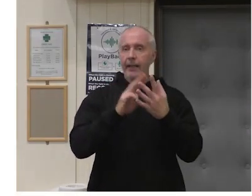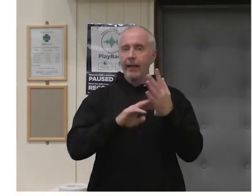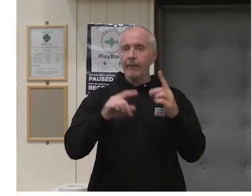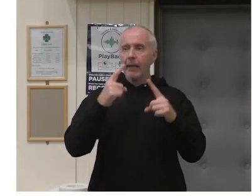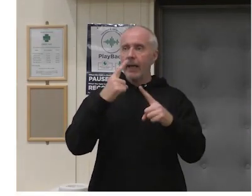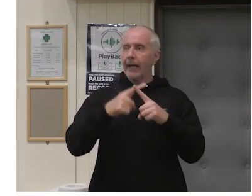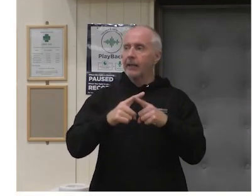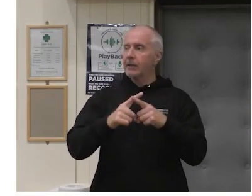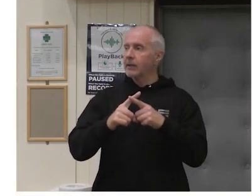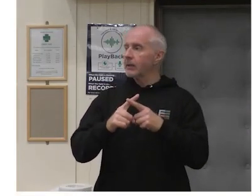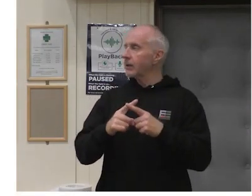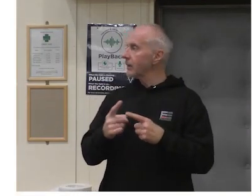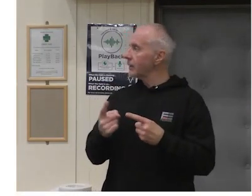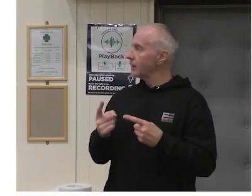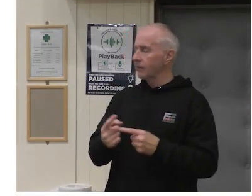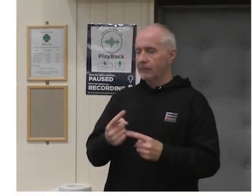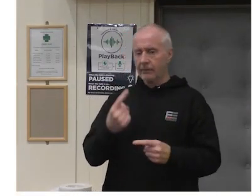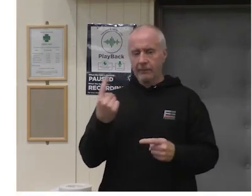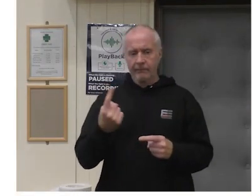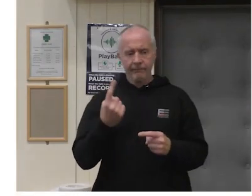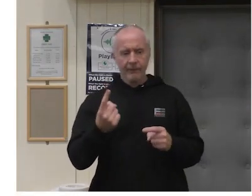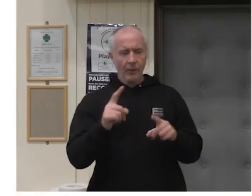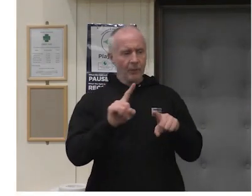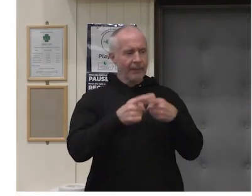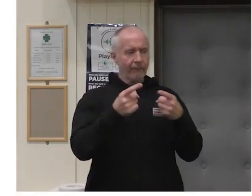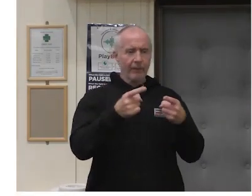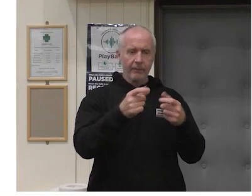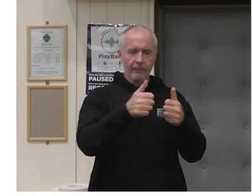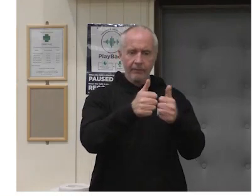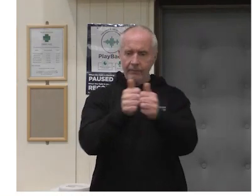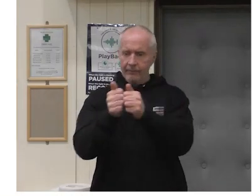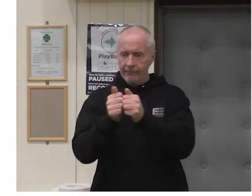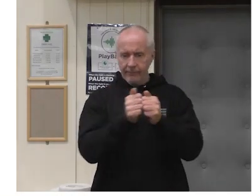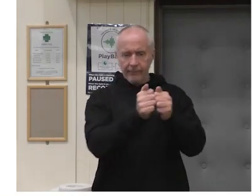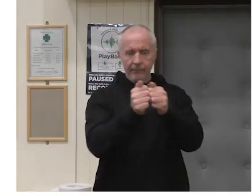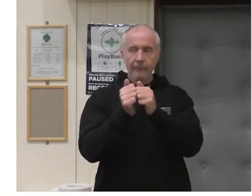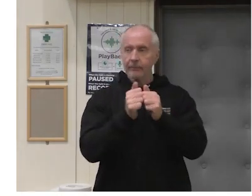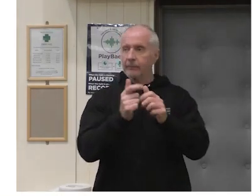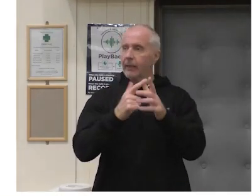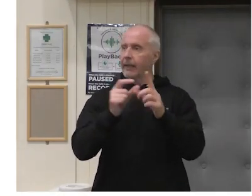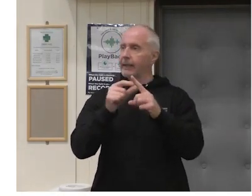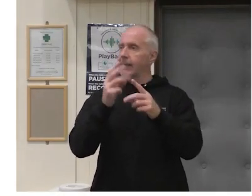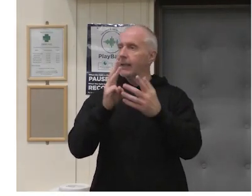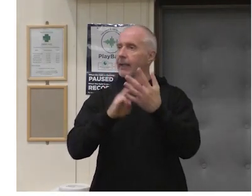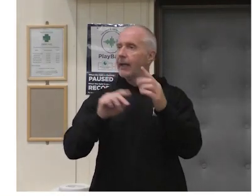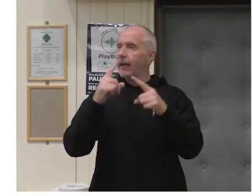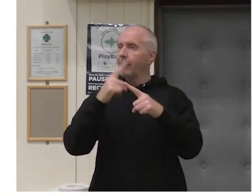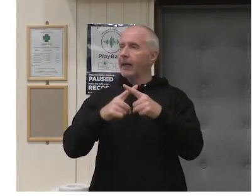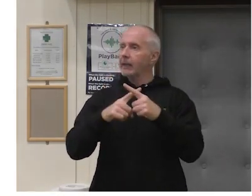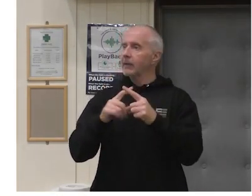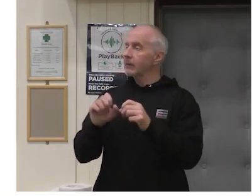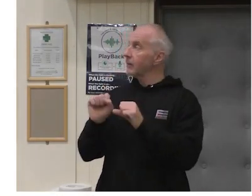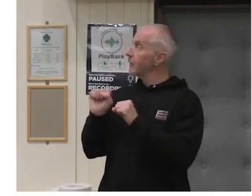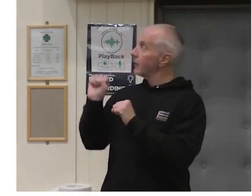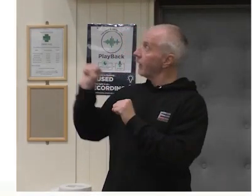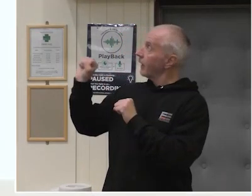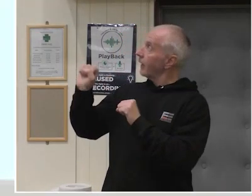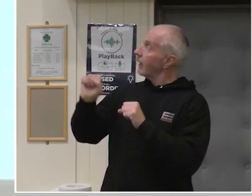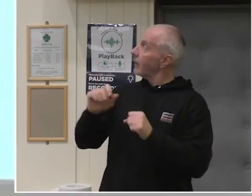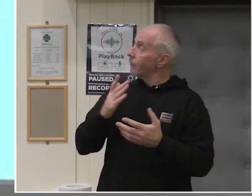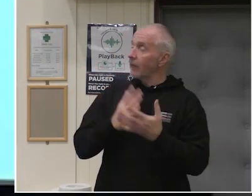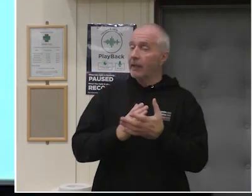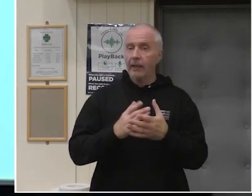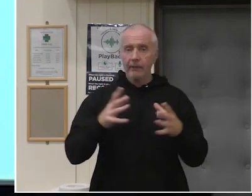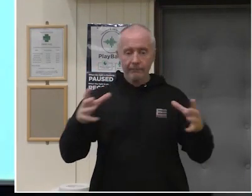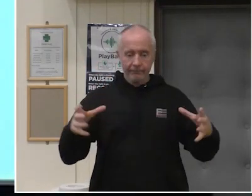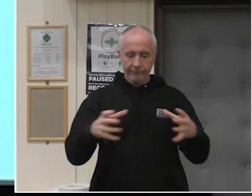taken that segue to explain who's who and what's what. This is ADMX's very early generation cavity,